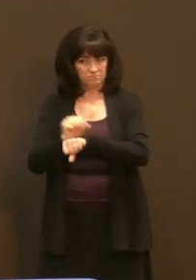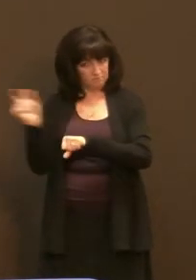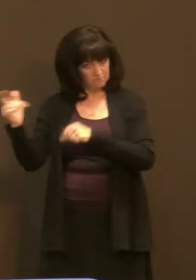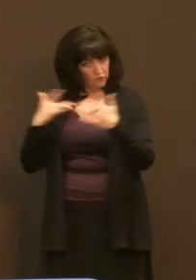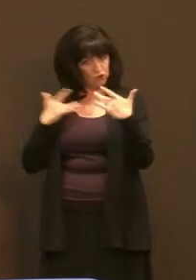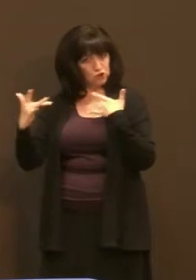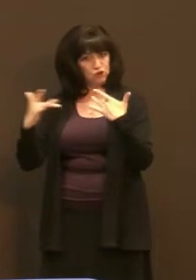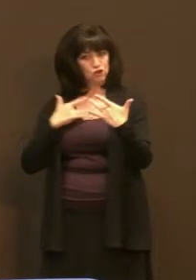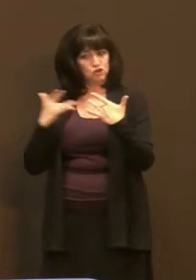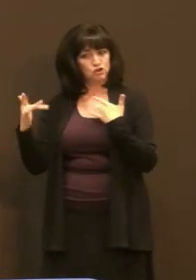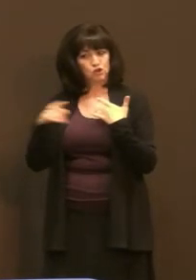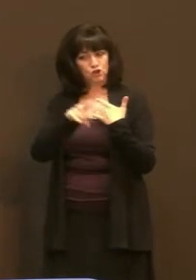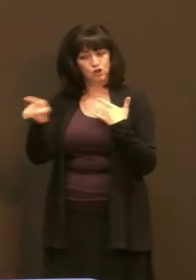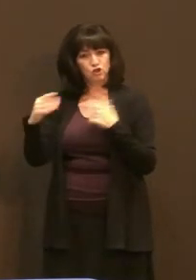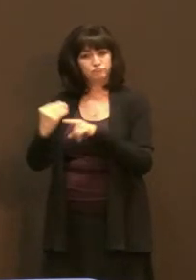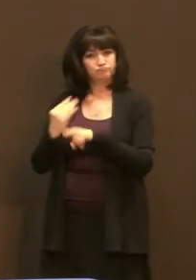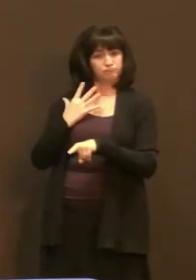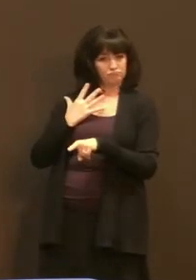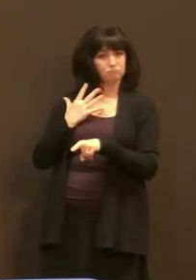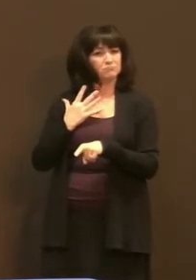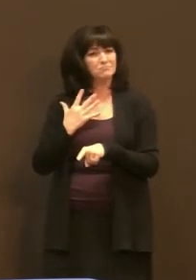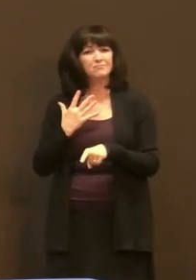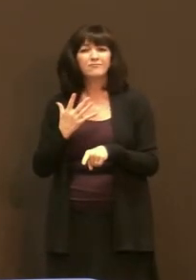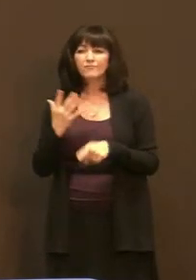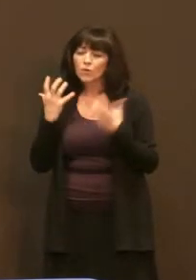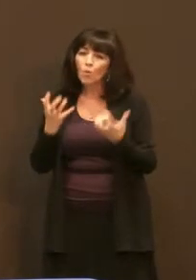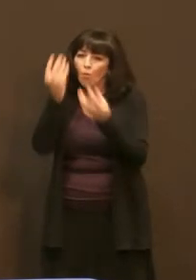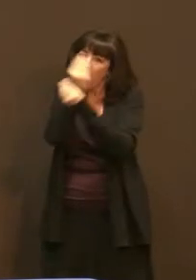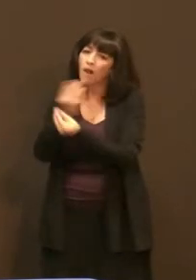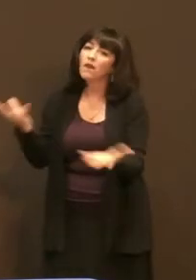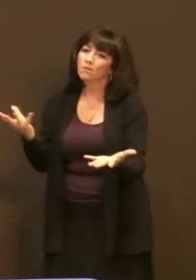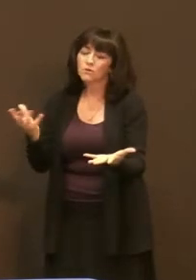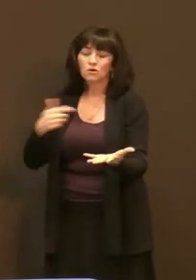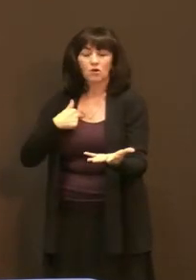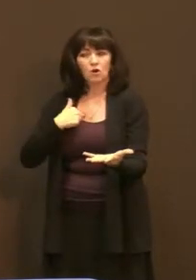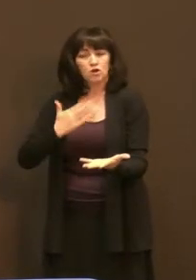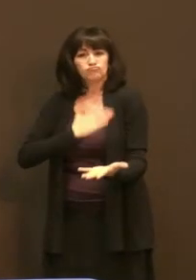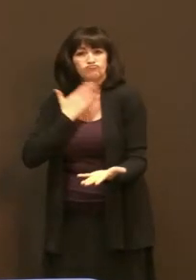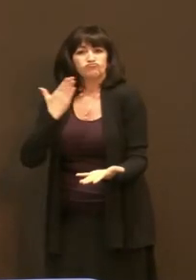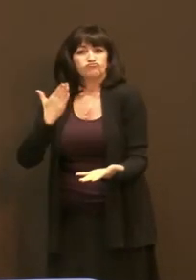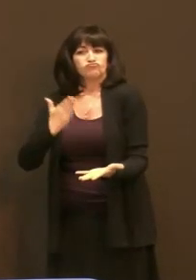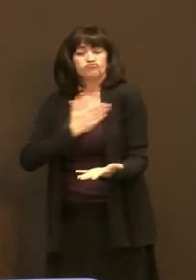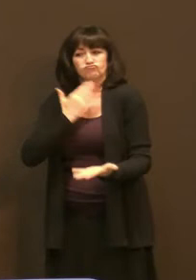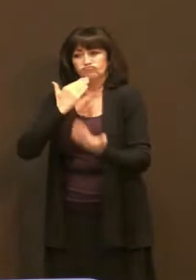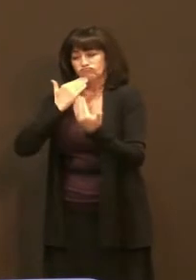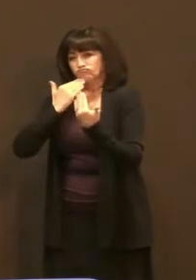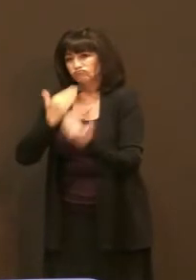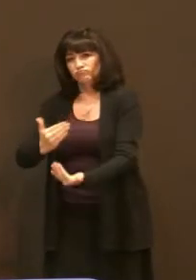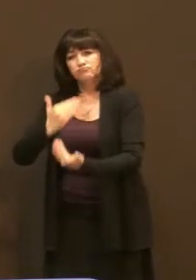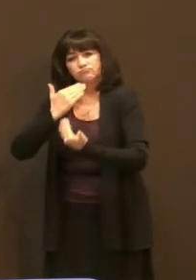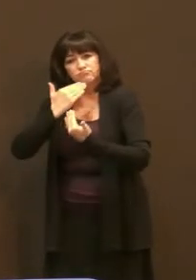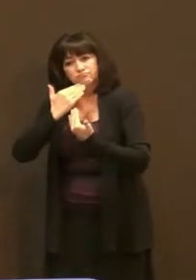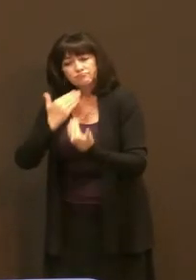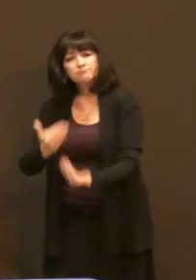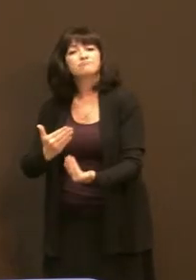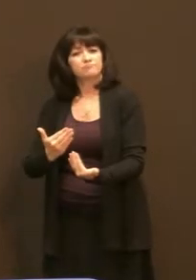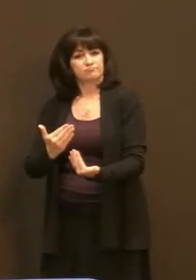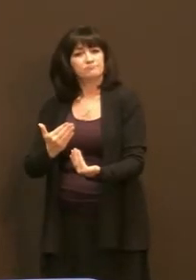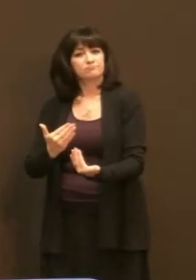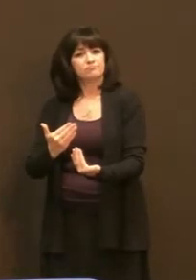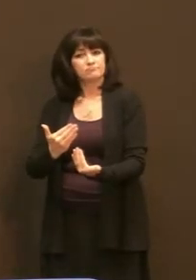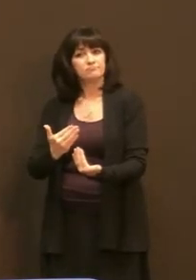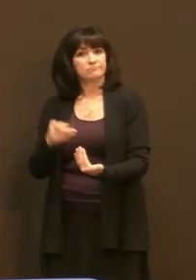working know how much we appreciate the work that they do and how hard they've worked to learn